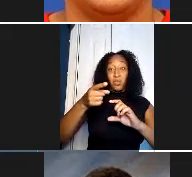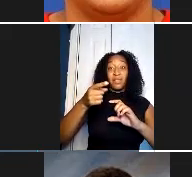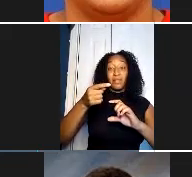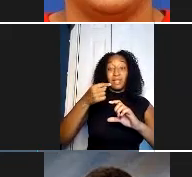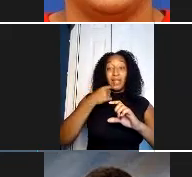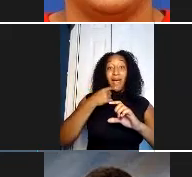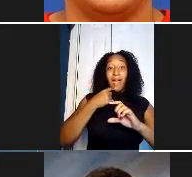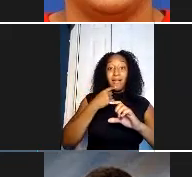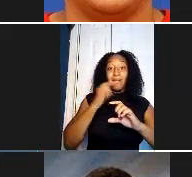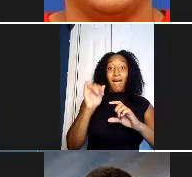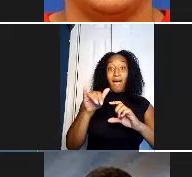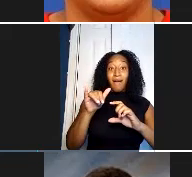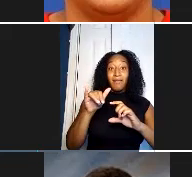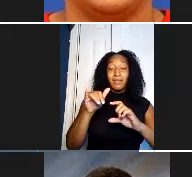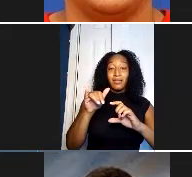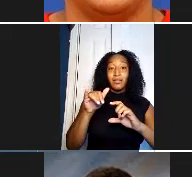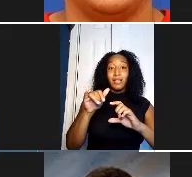a prefix